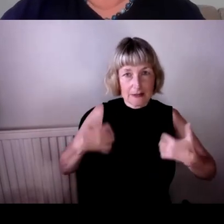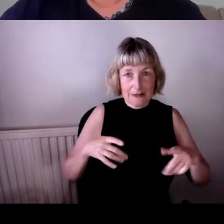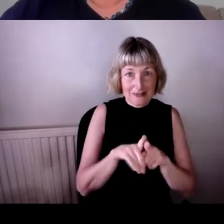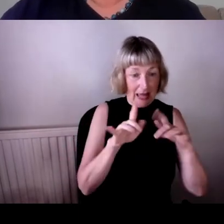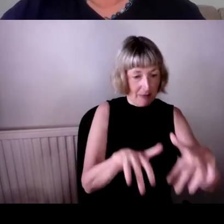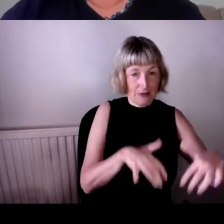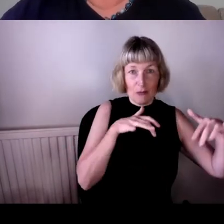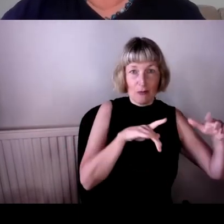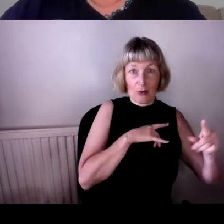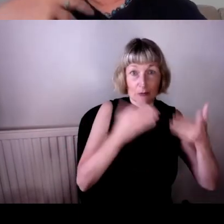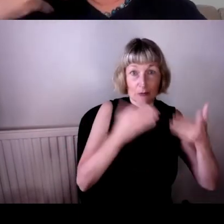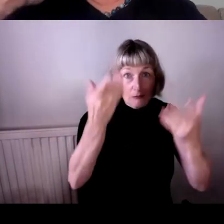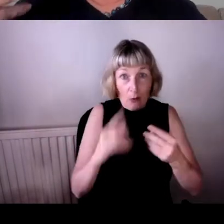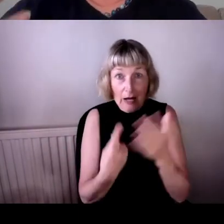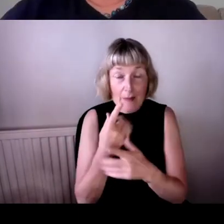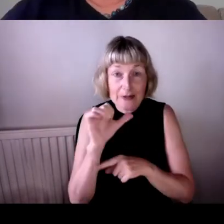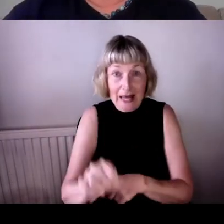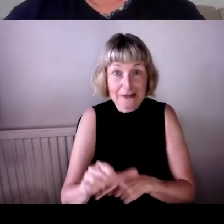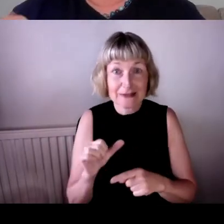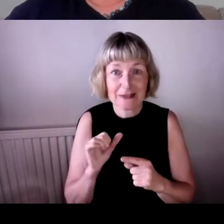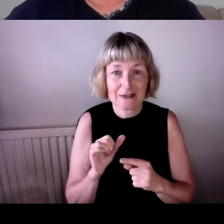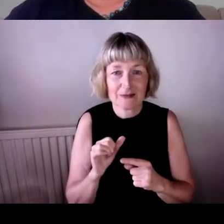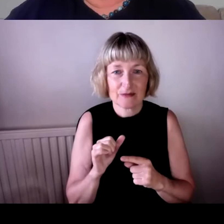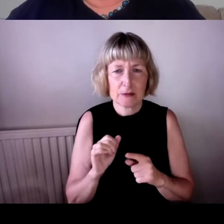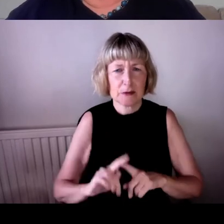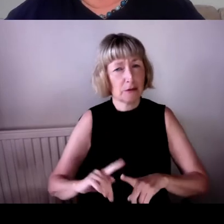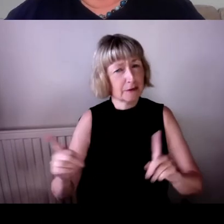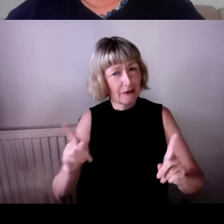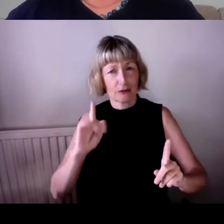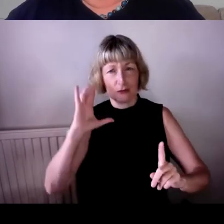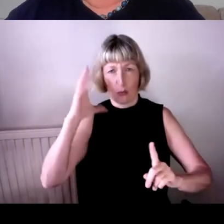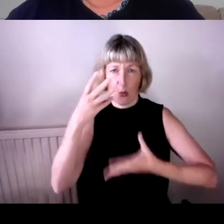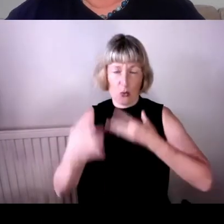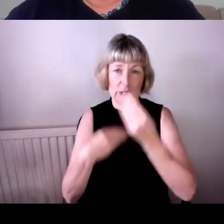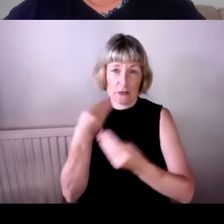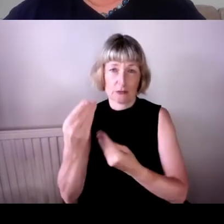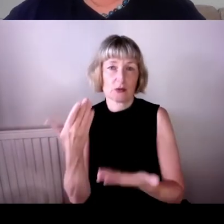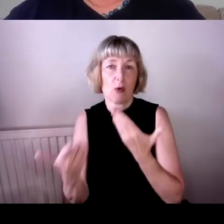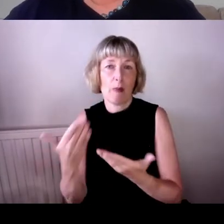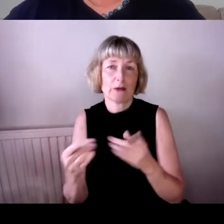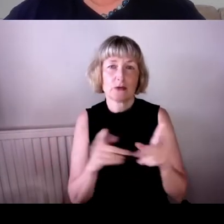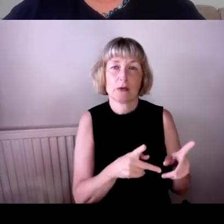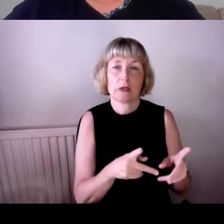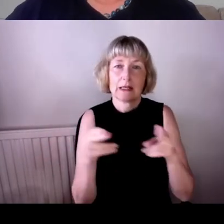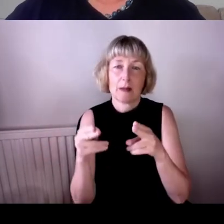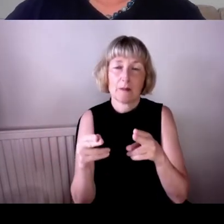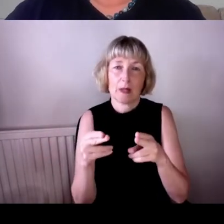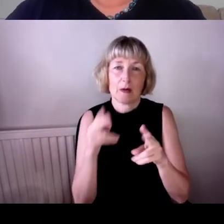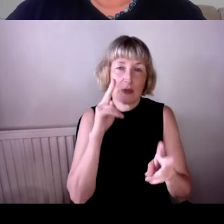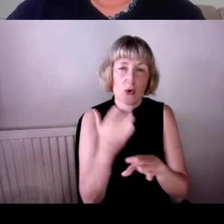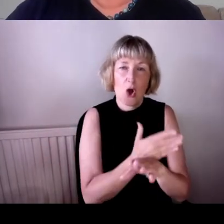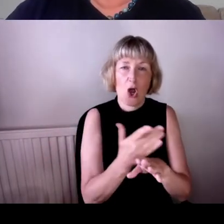next. So I don't do the sort of description that I did with bedroom fasts. It's much more catch your